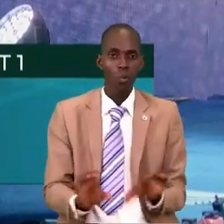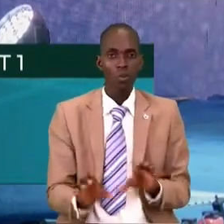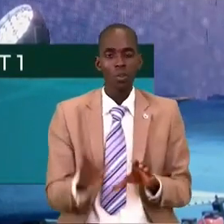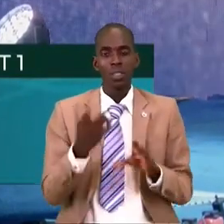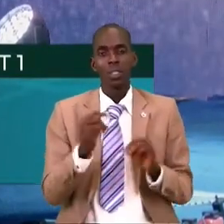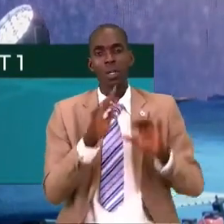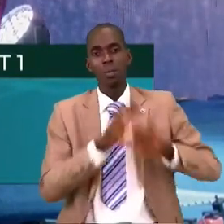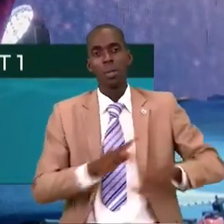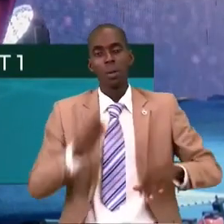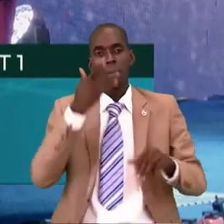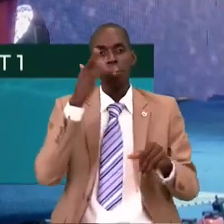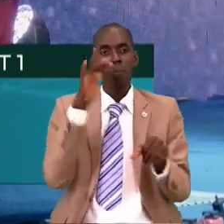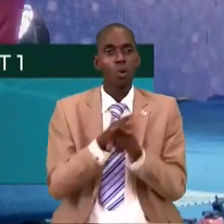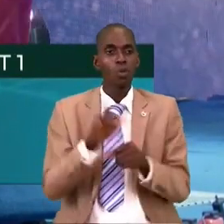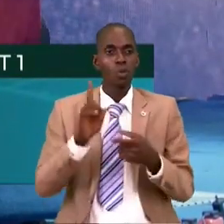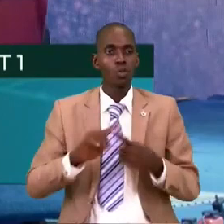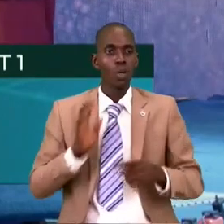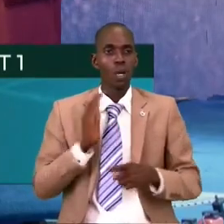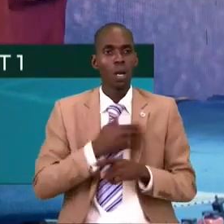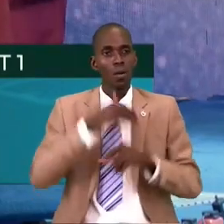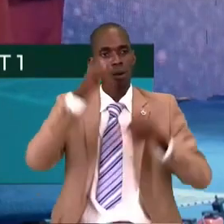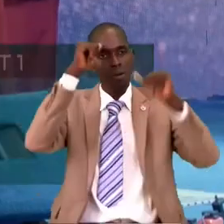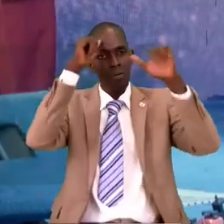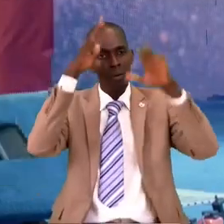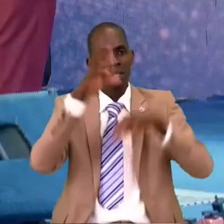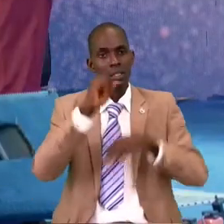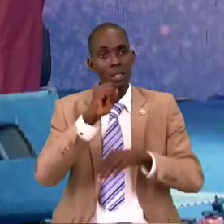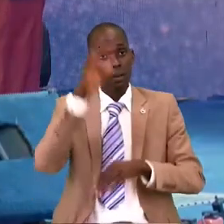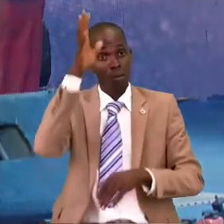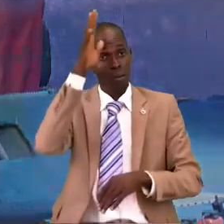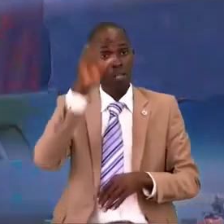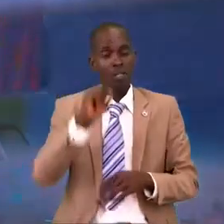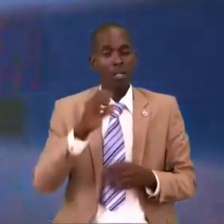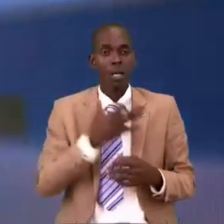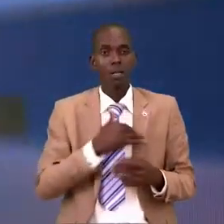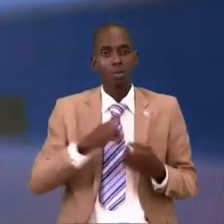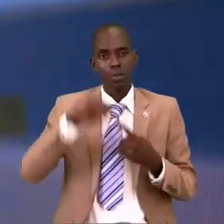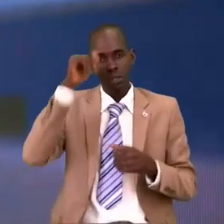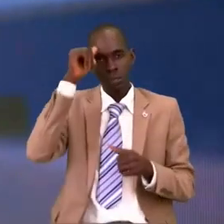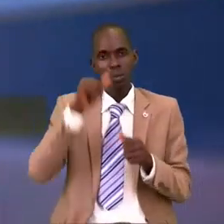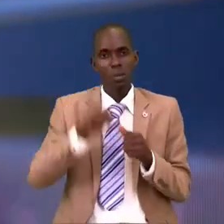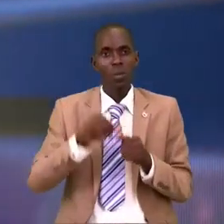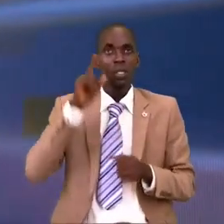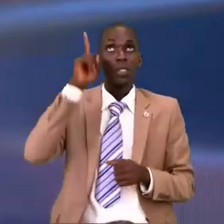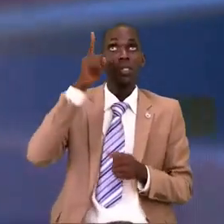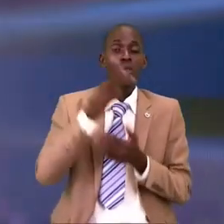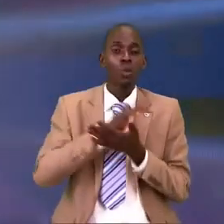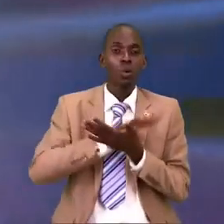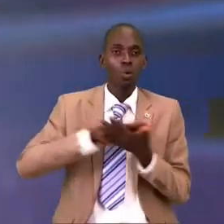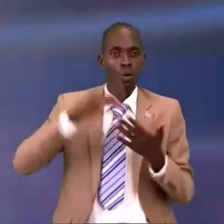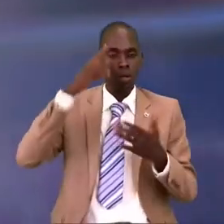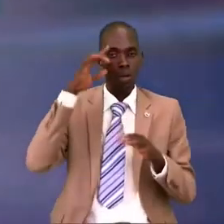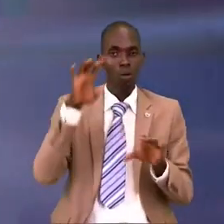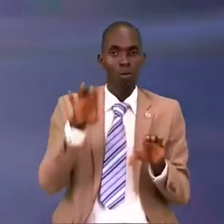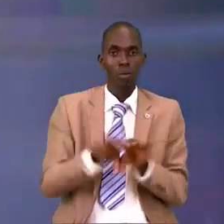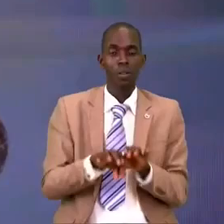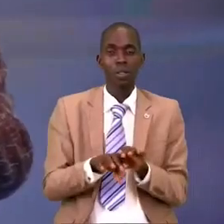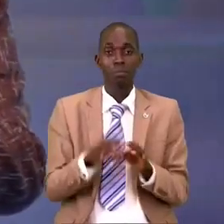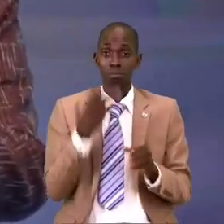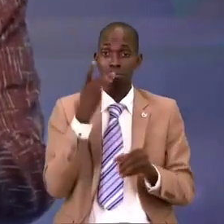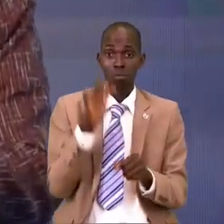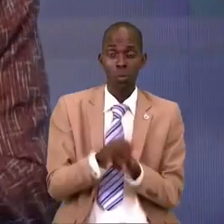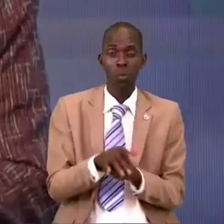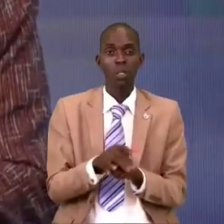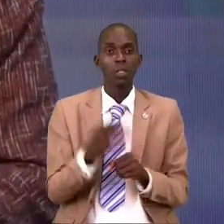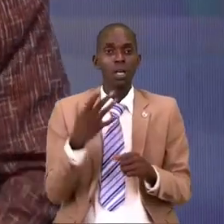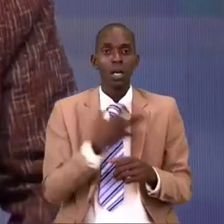verse 73, it says, the oath which he swore to our father Abraham, verse